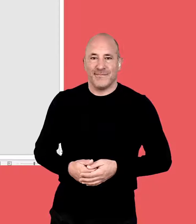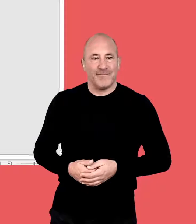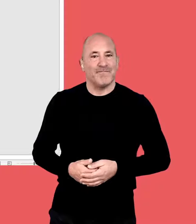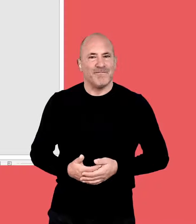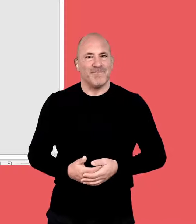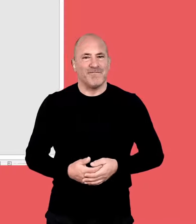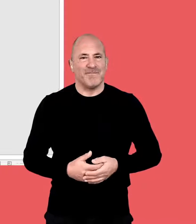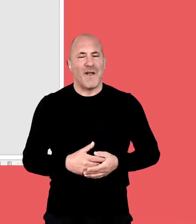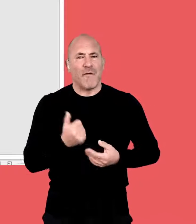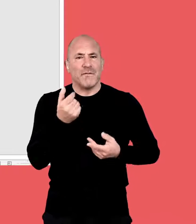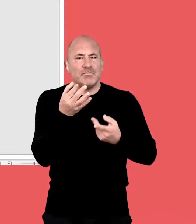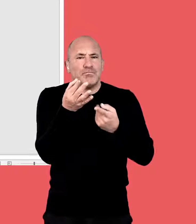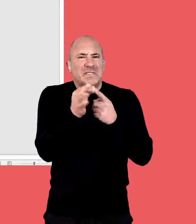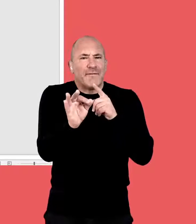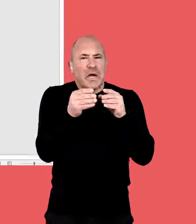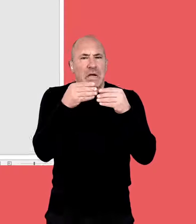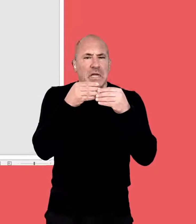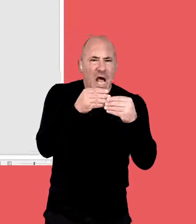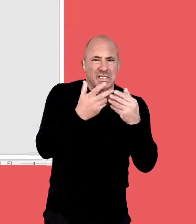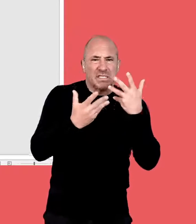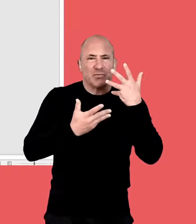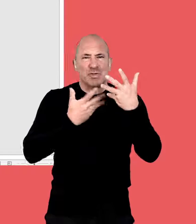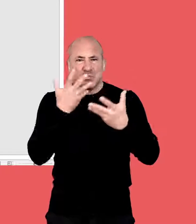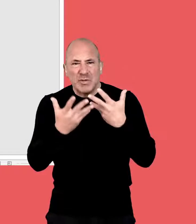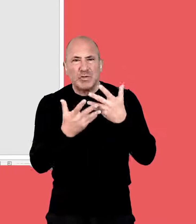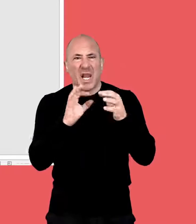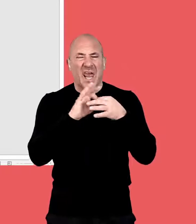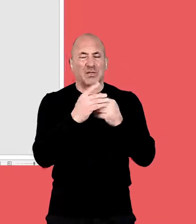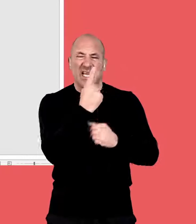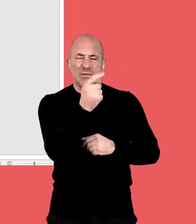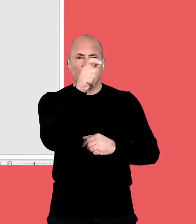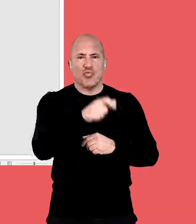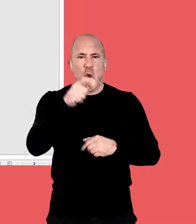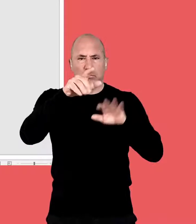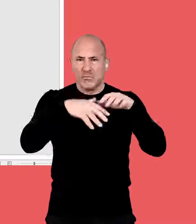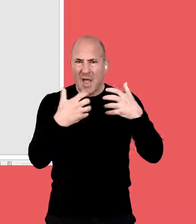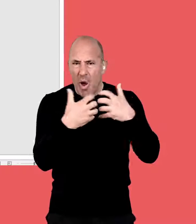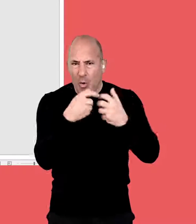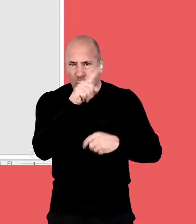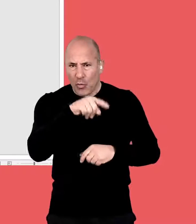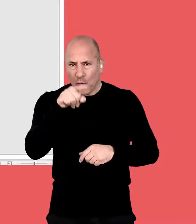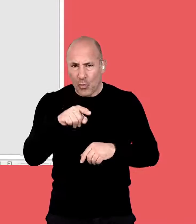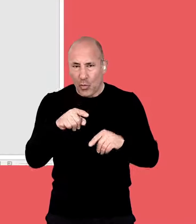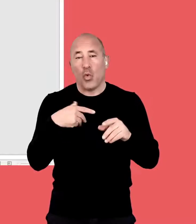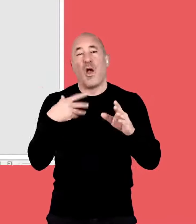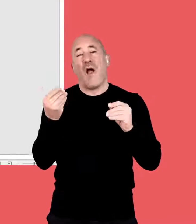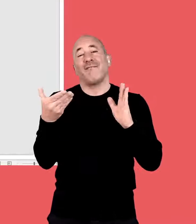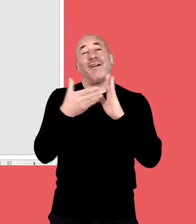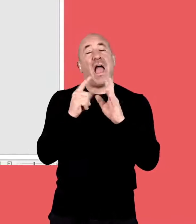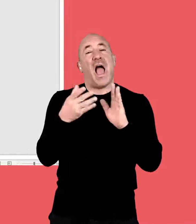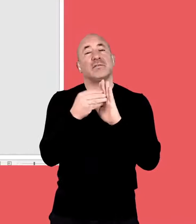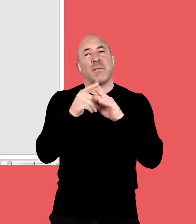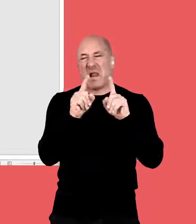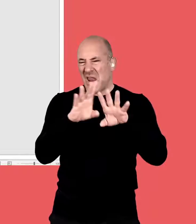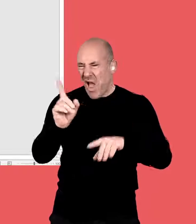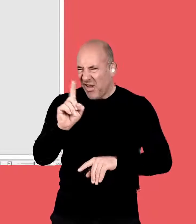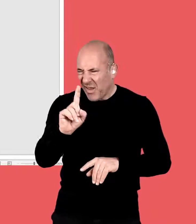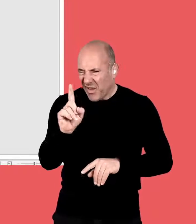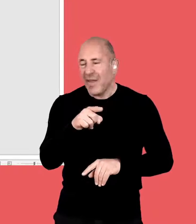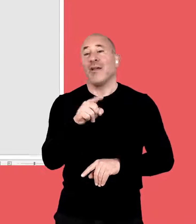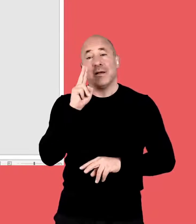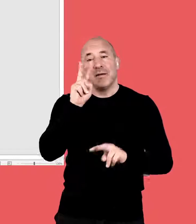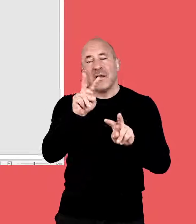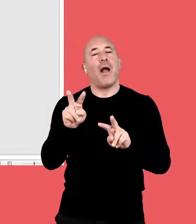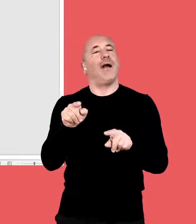There is also some specific guidance and a description on how to complete each column, alongside an example